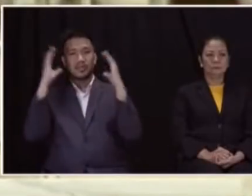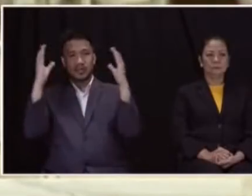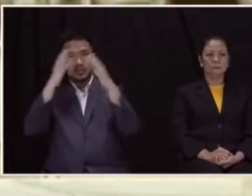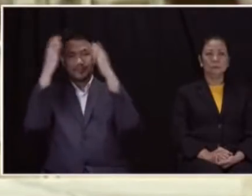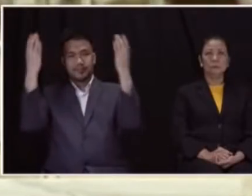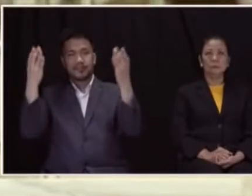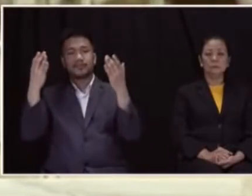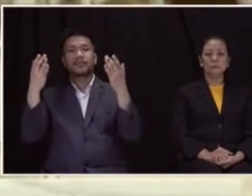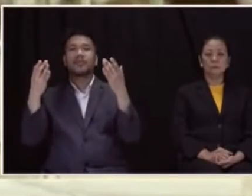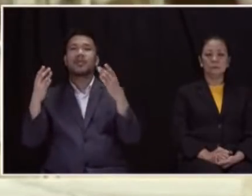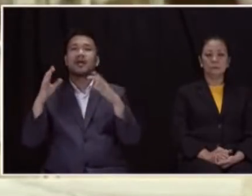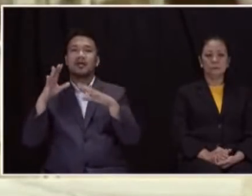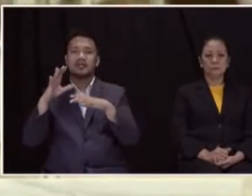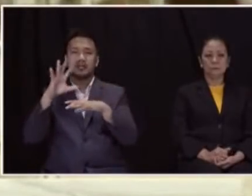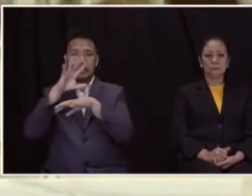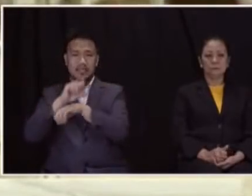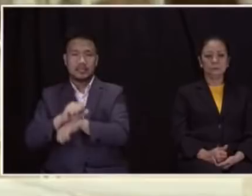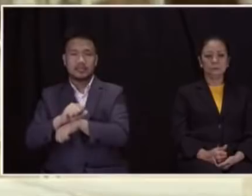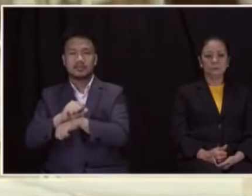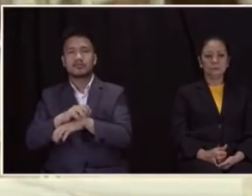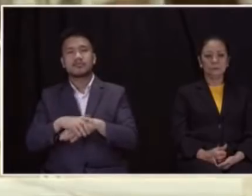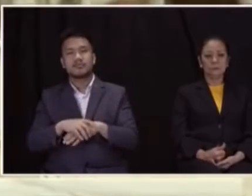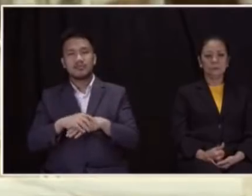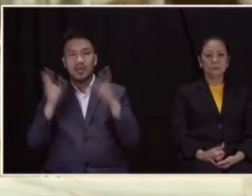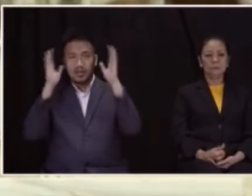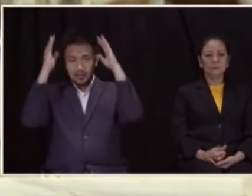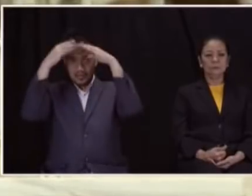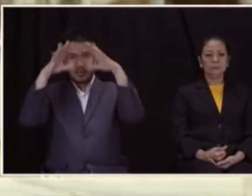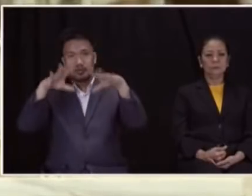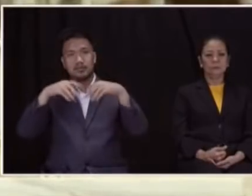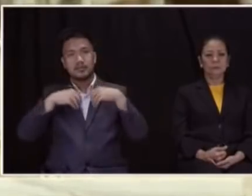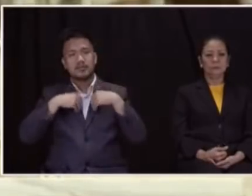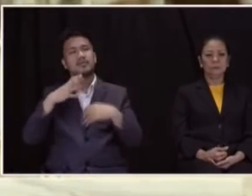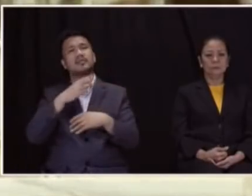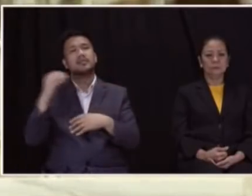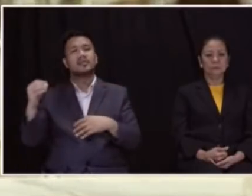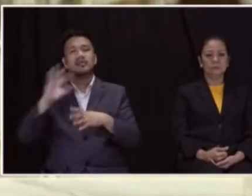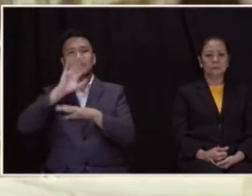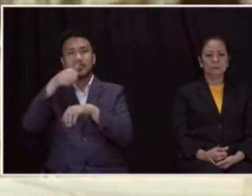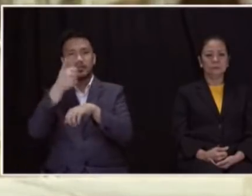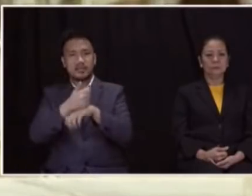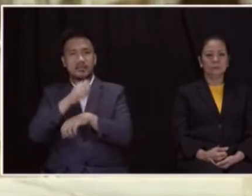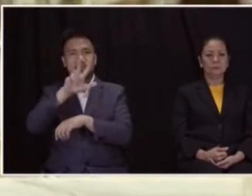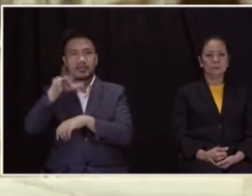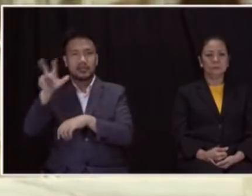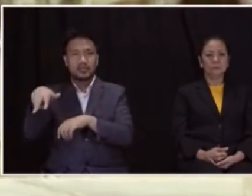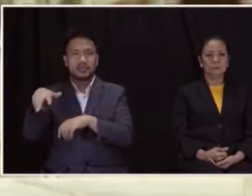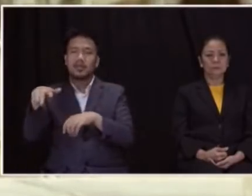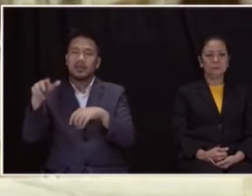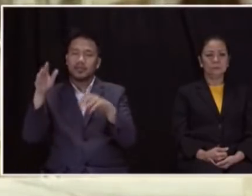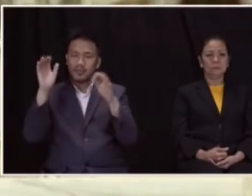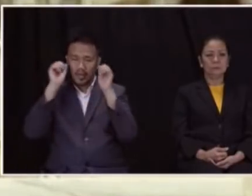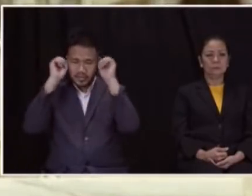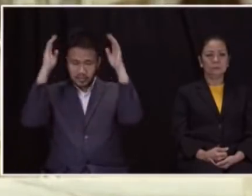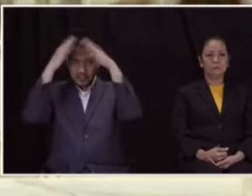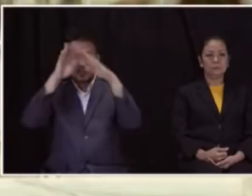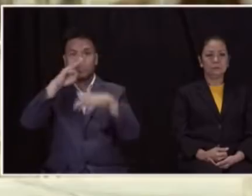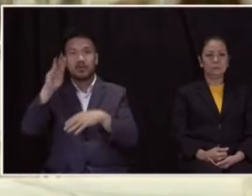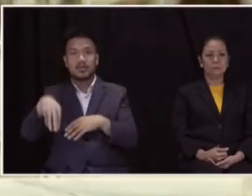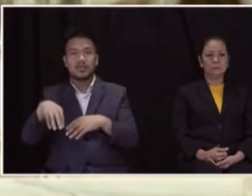rite of canonical possession and the installation of the 33rd Archbishop of Manila,